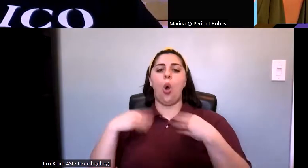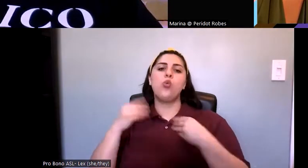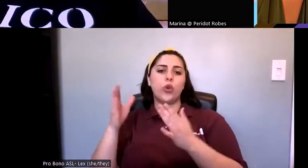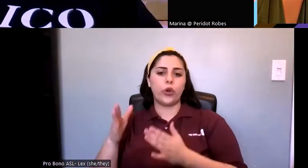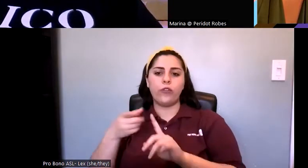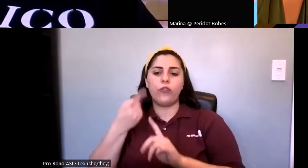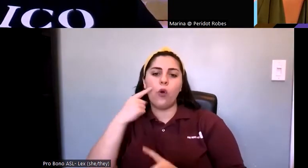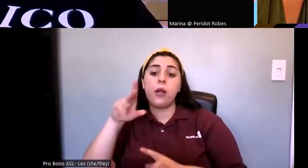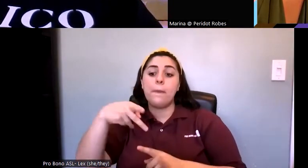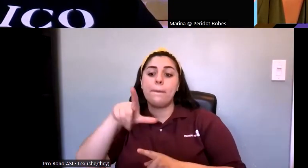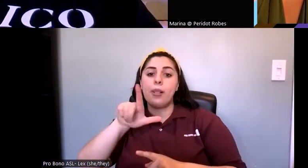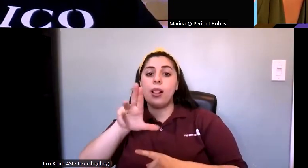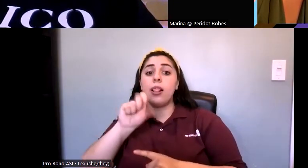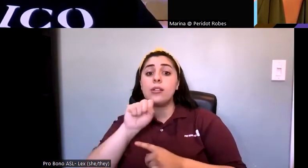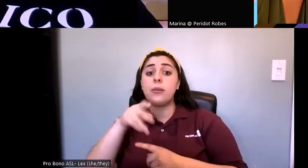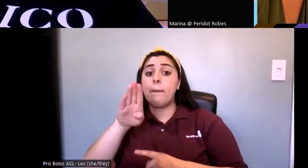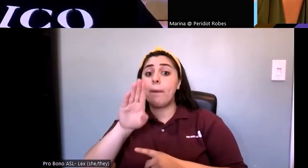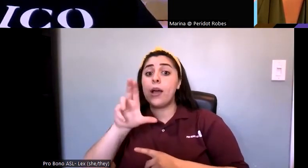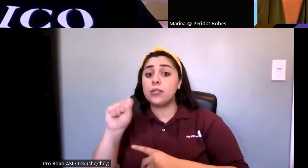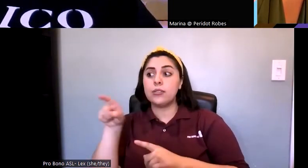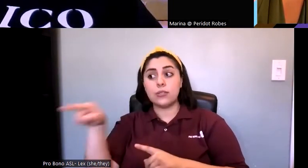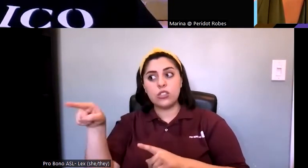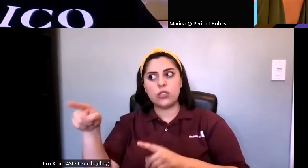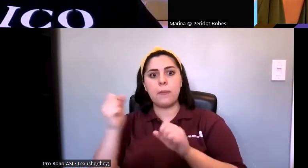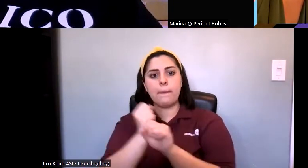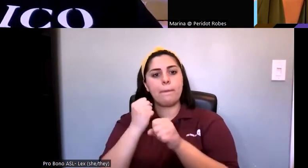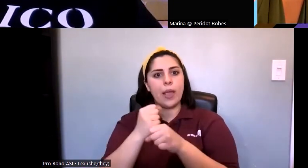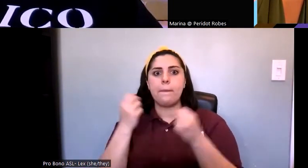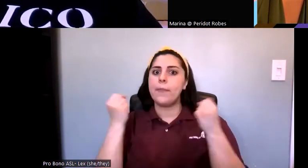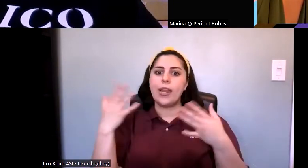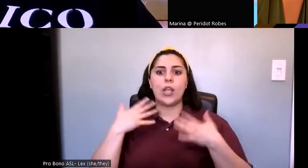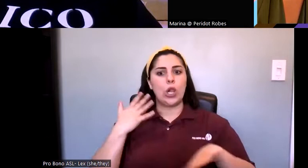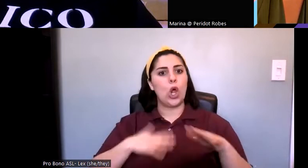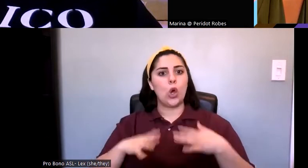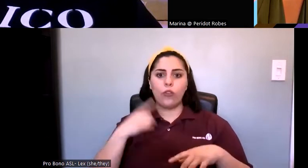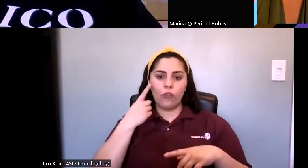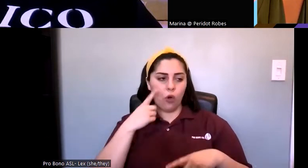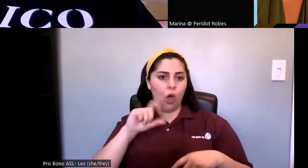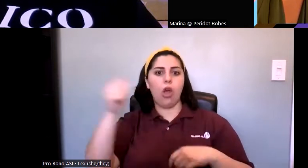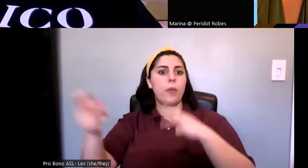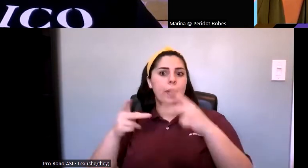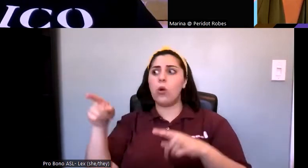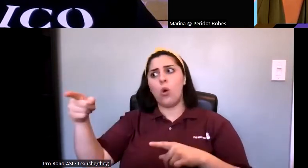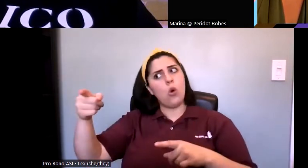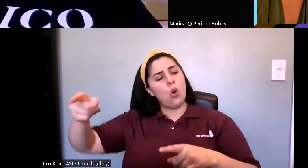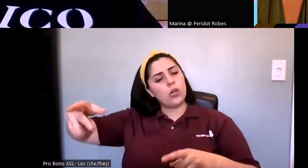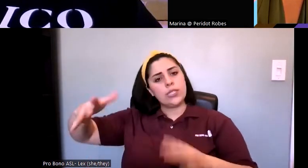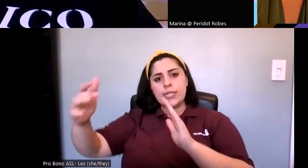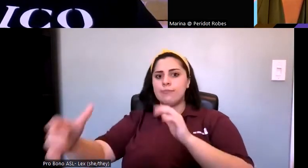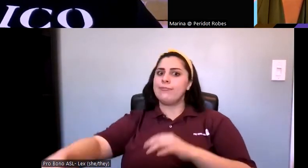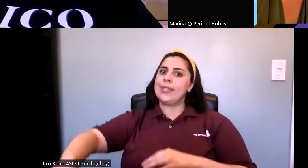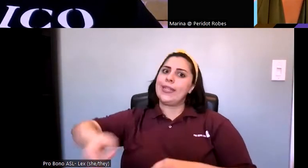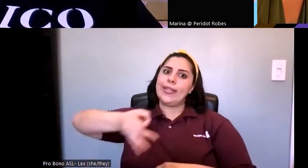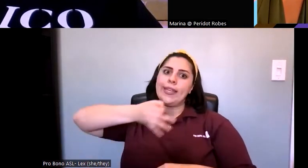And she has developed plus size lines for a lot of other people. And she is a genius when it comes to the fit of a plus